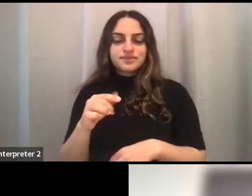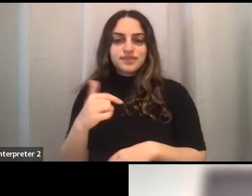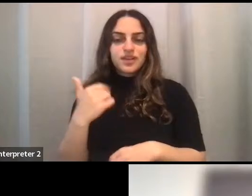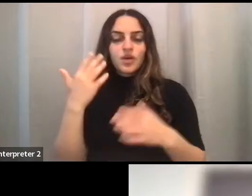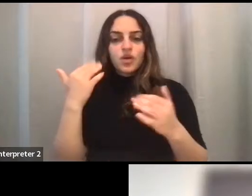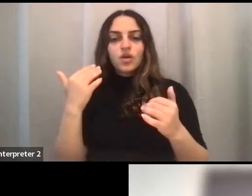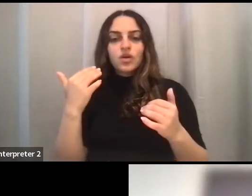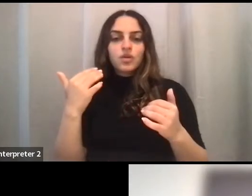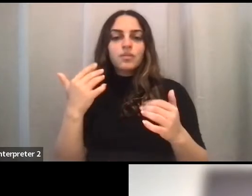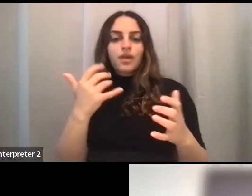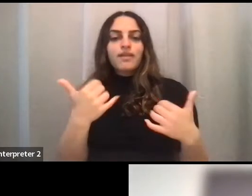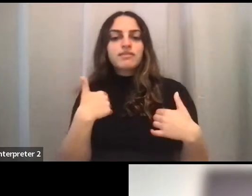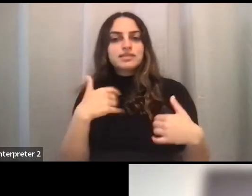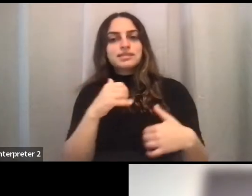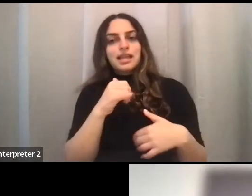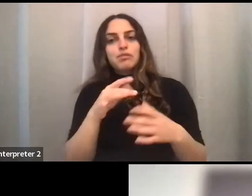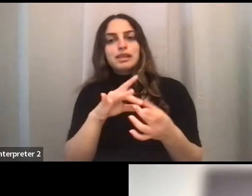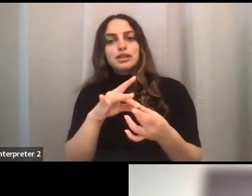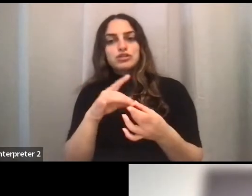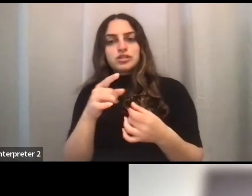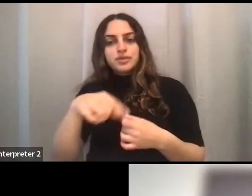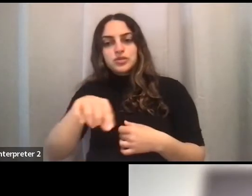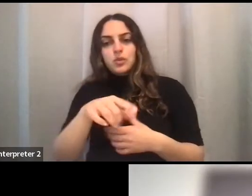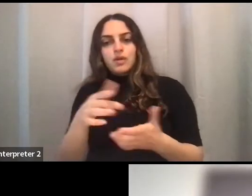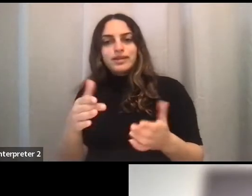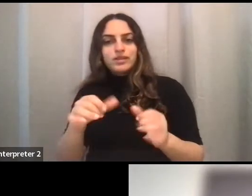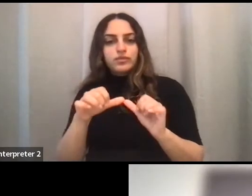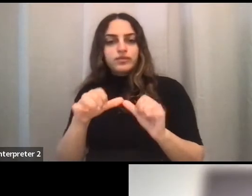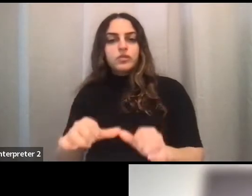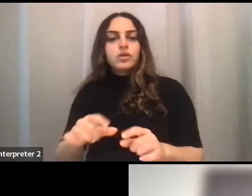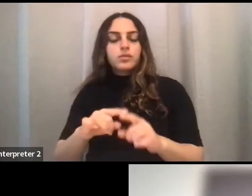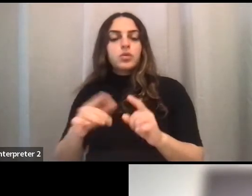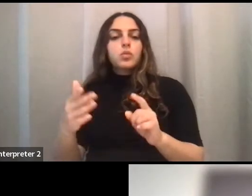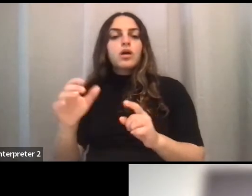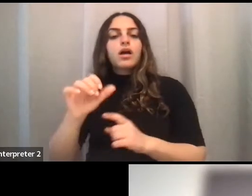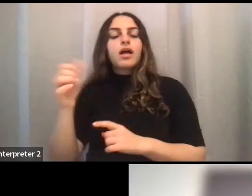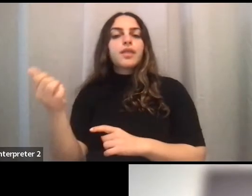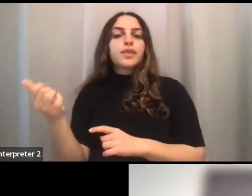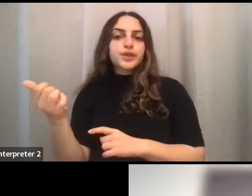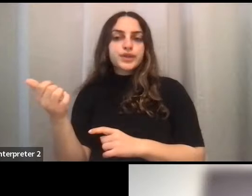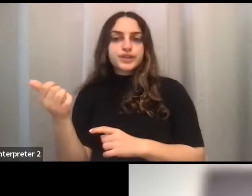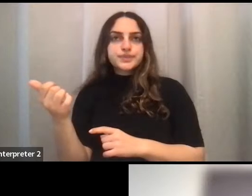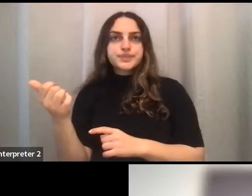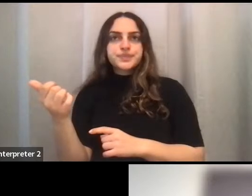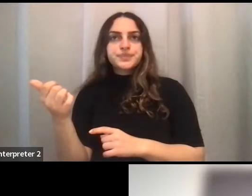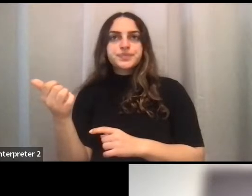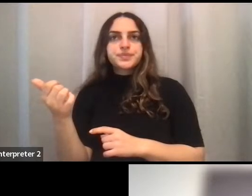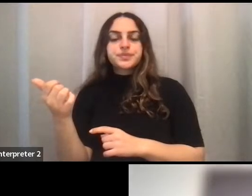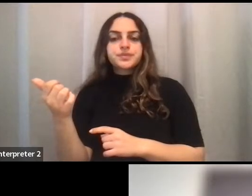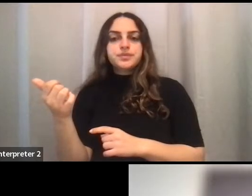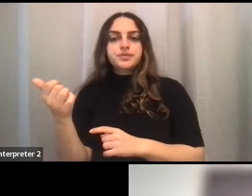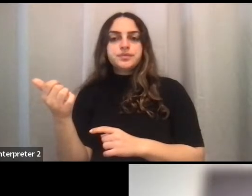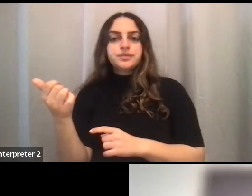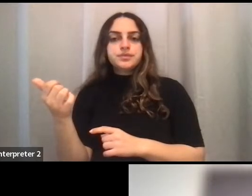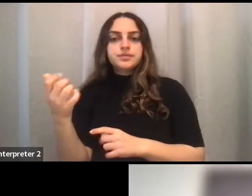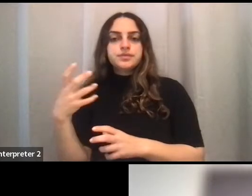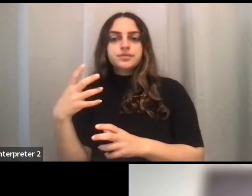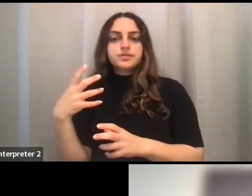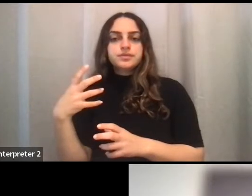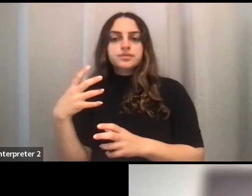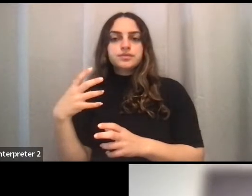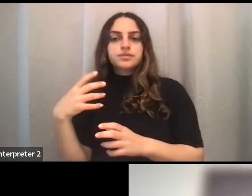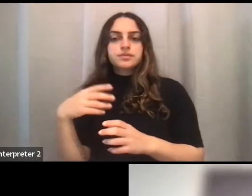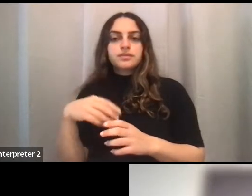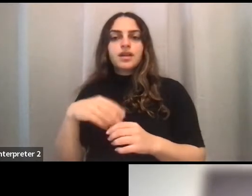relationship as dol here moving forward what other engagement you know i know so focused on an